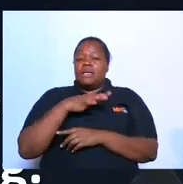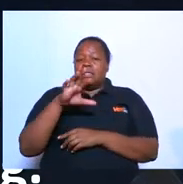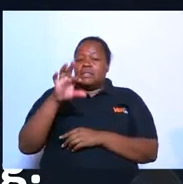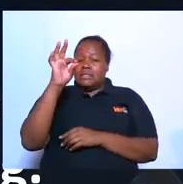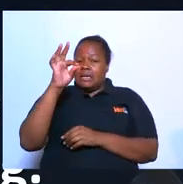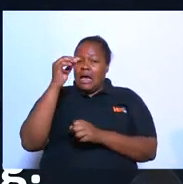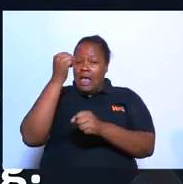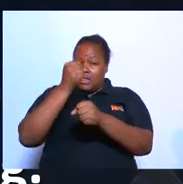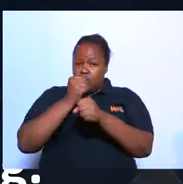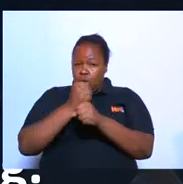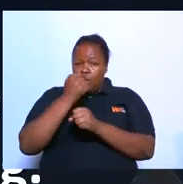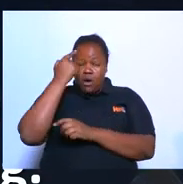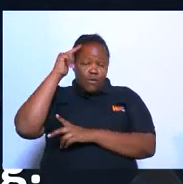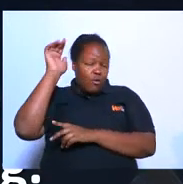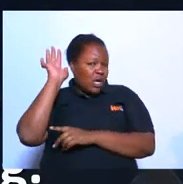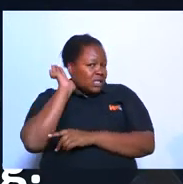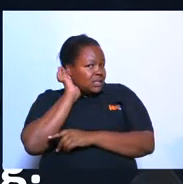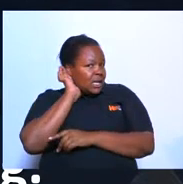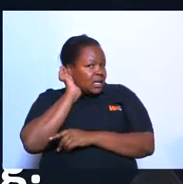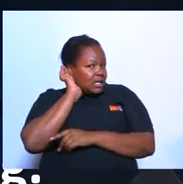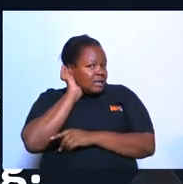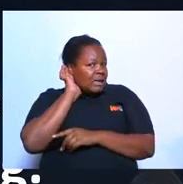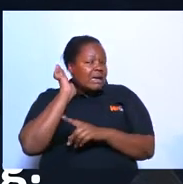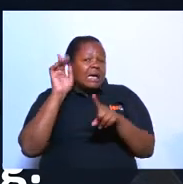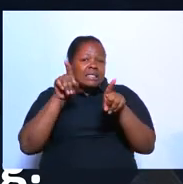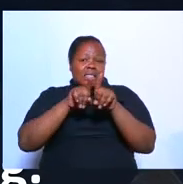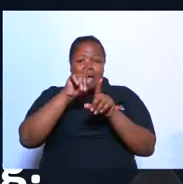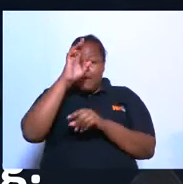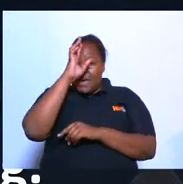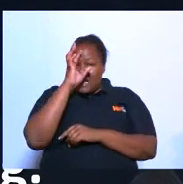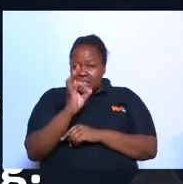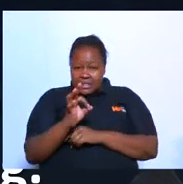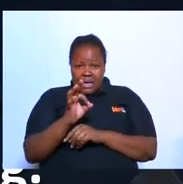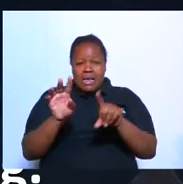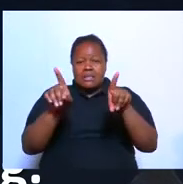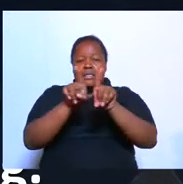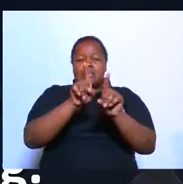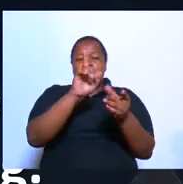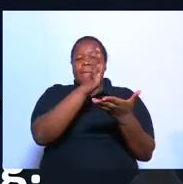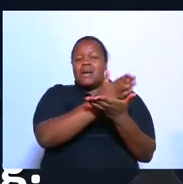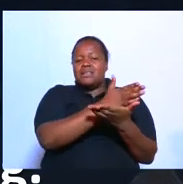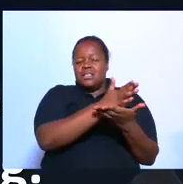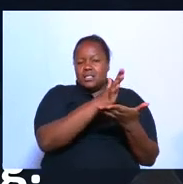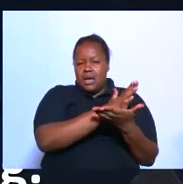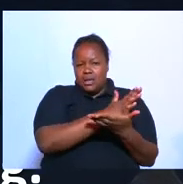the job of listening just as serious as sharing